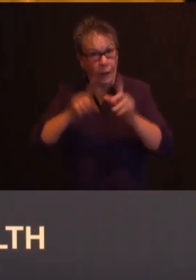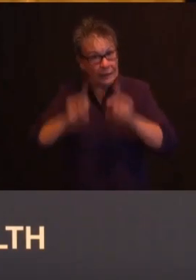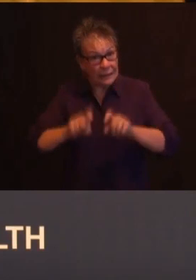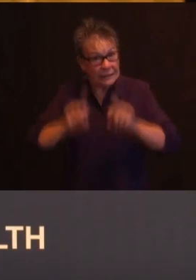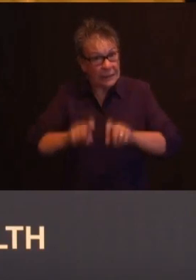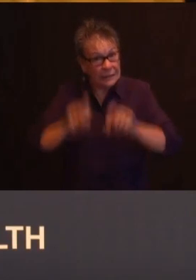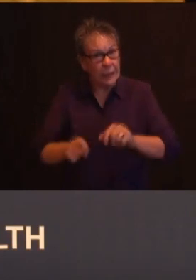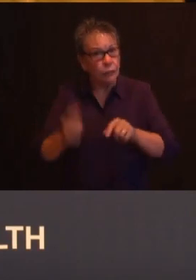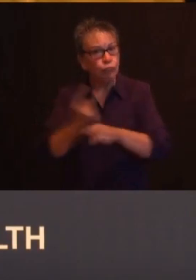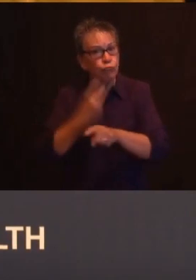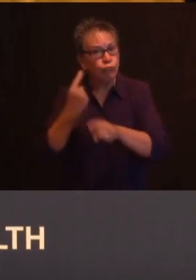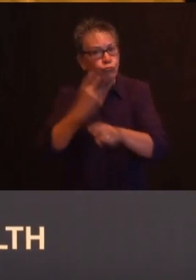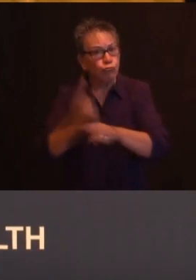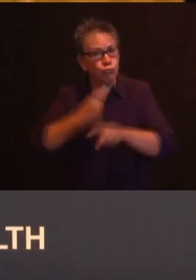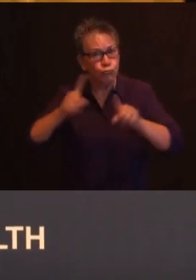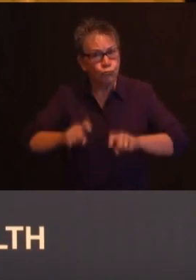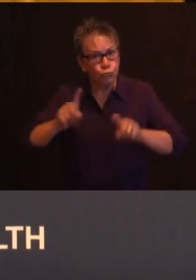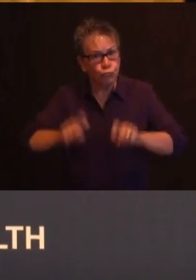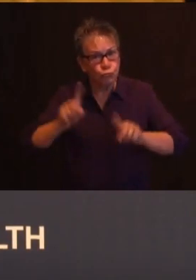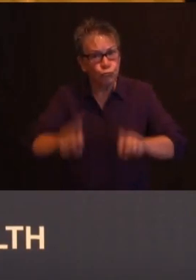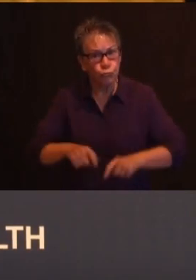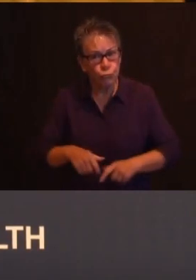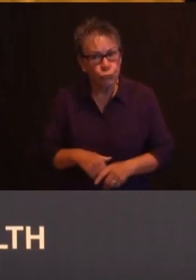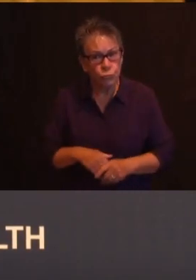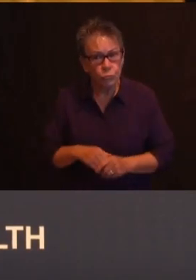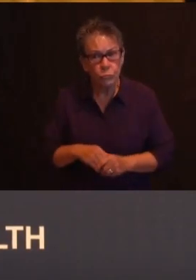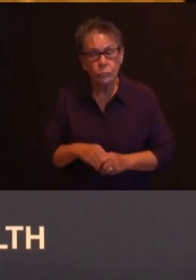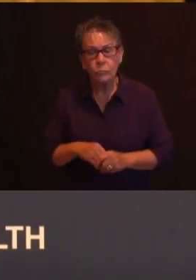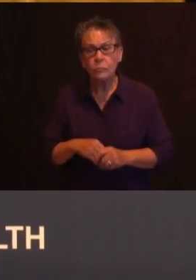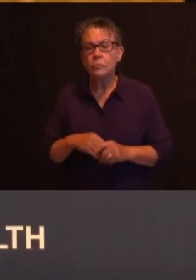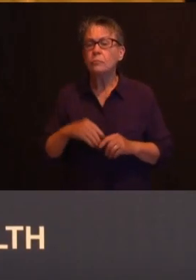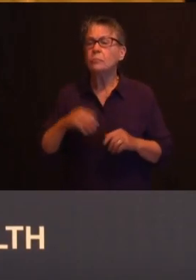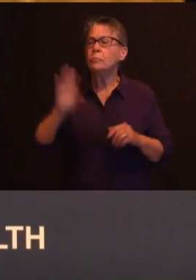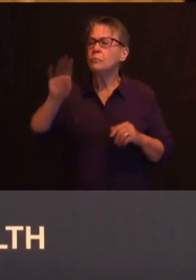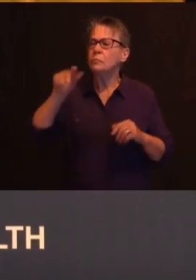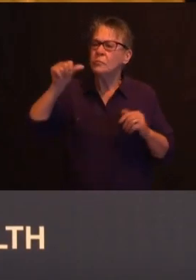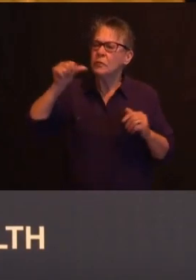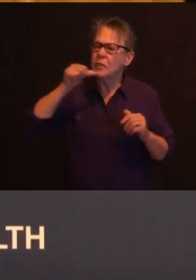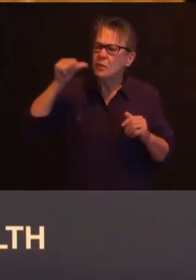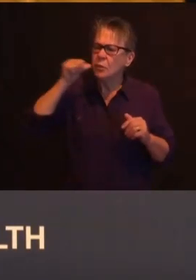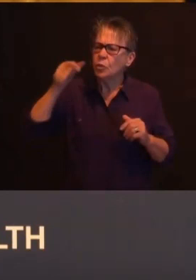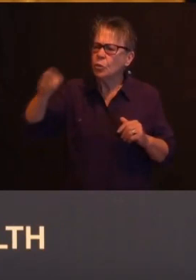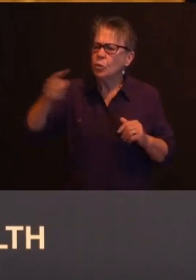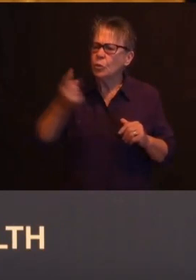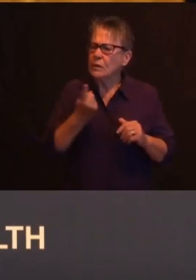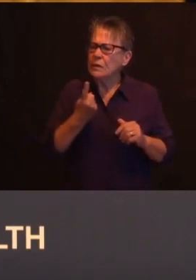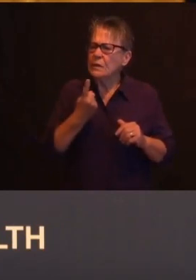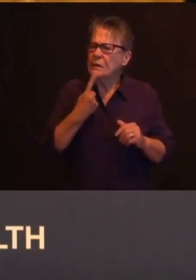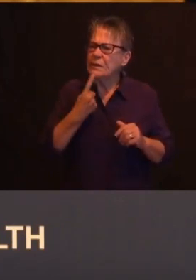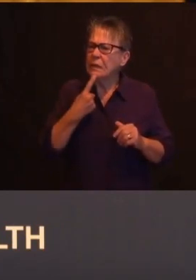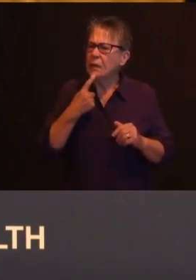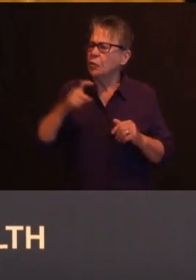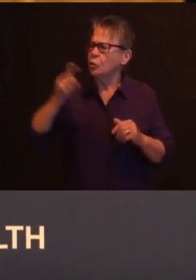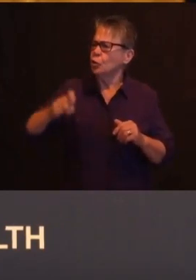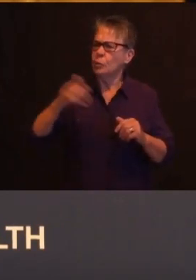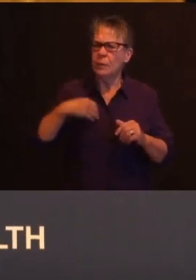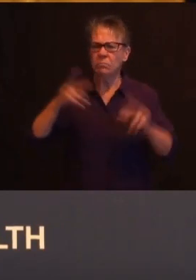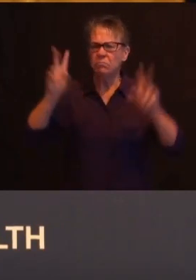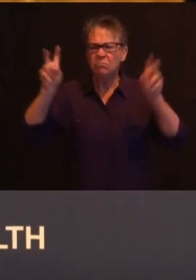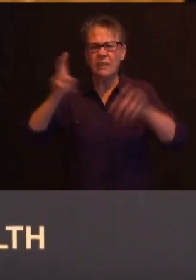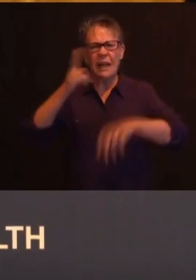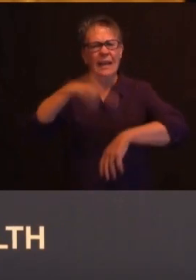be a national mask requirement, certainly when you're going out as well as indoors. Are you going to require people in New Jersey to